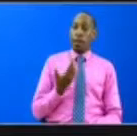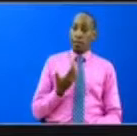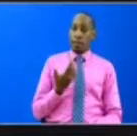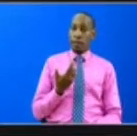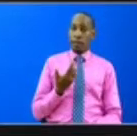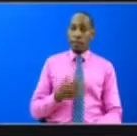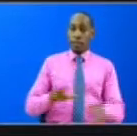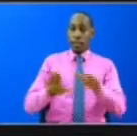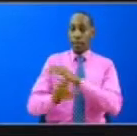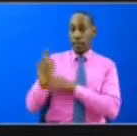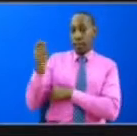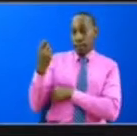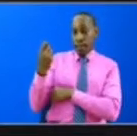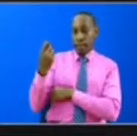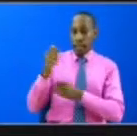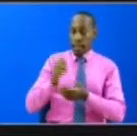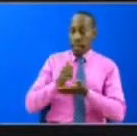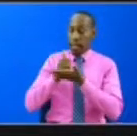Makamu wa rais huwa